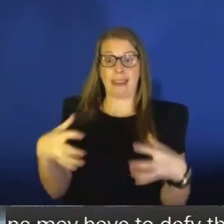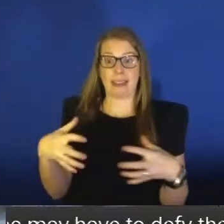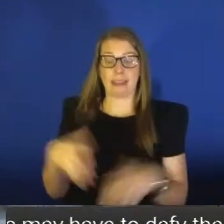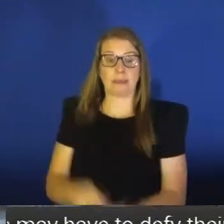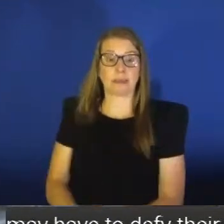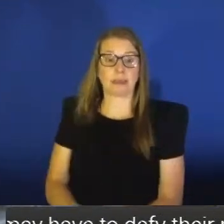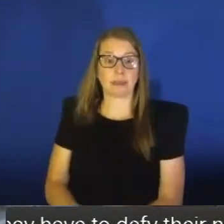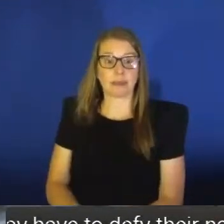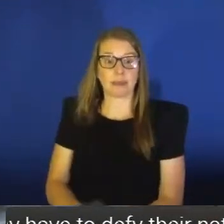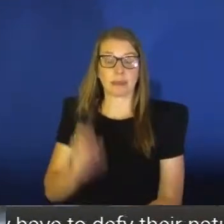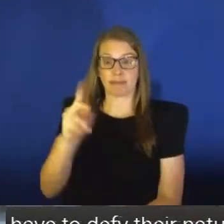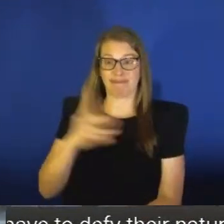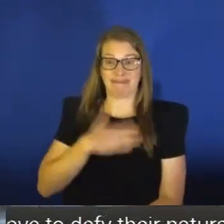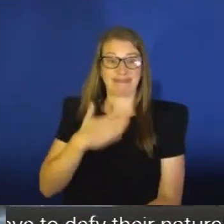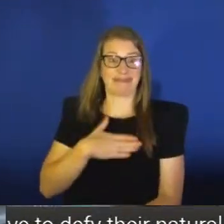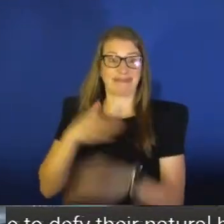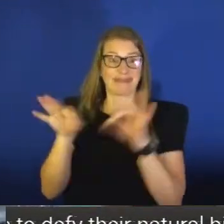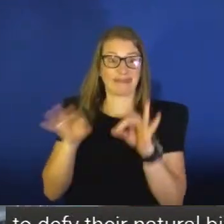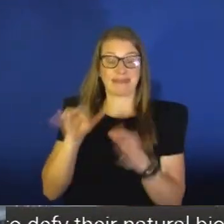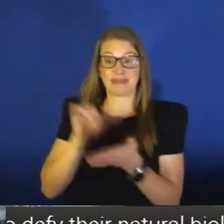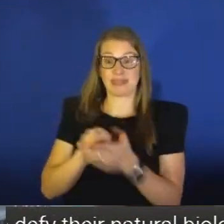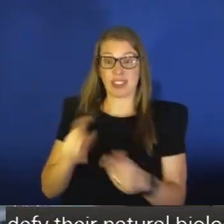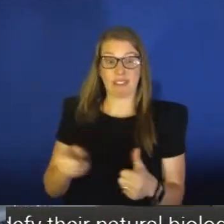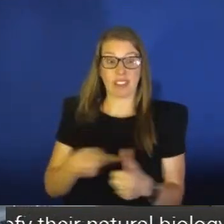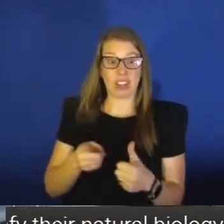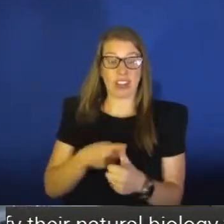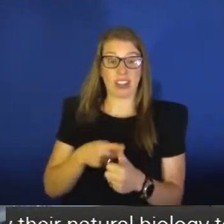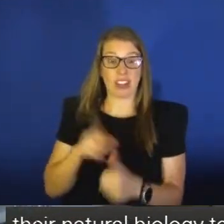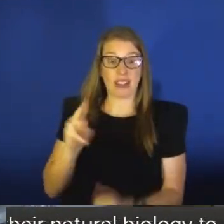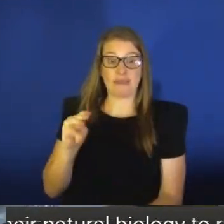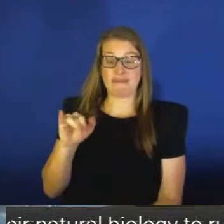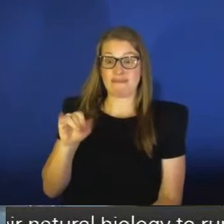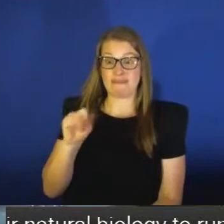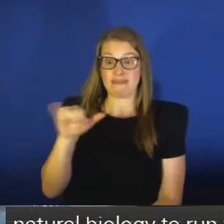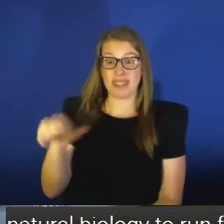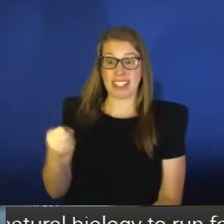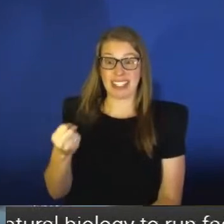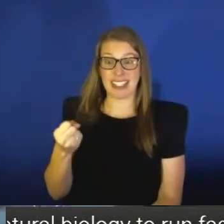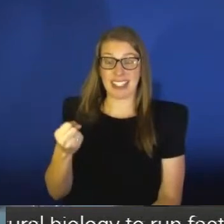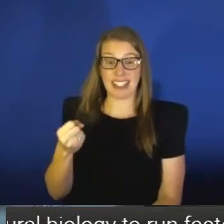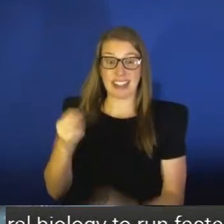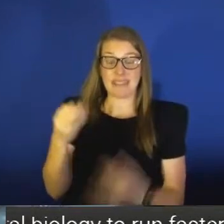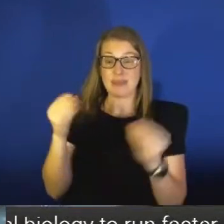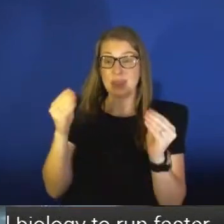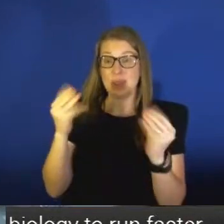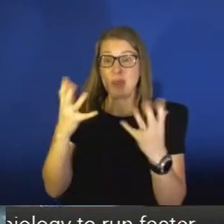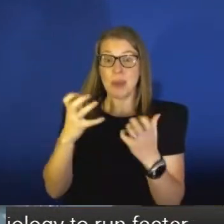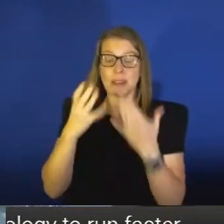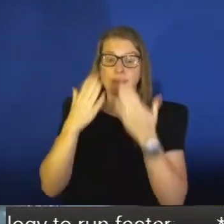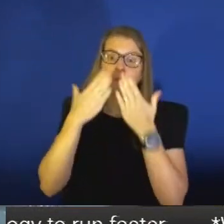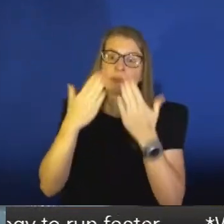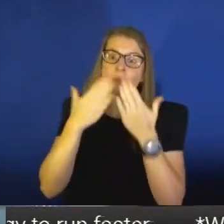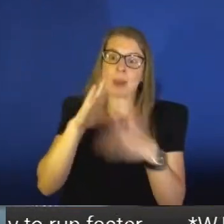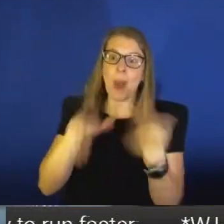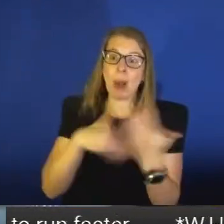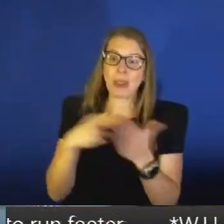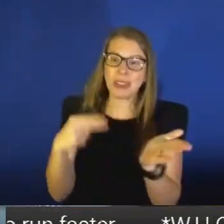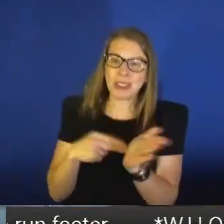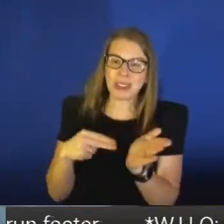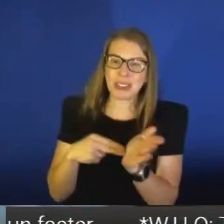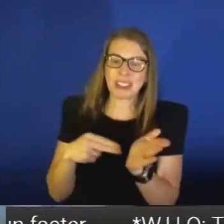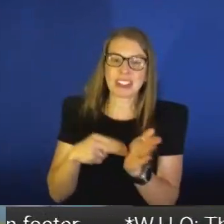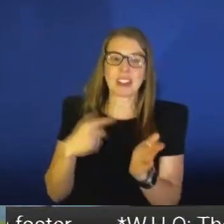Okay, I'll be glad to do that. But first of all, Missy's Boutique would like to send out a big thank you to all of the nurses. We know